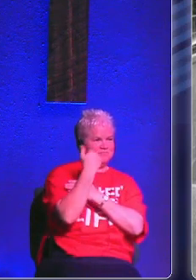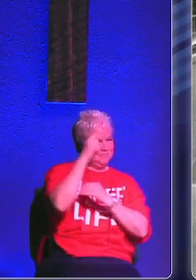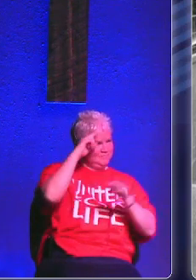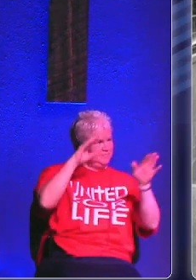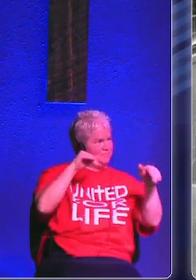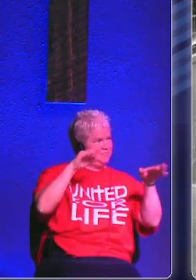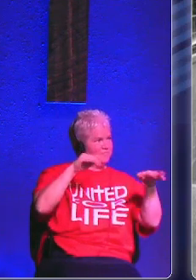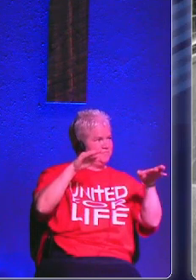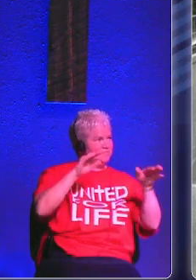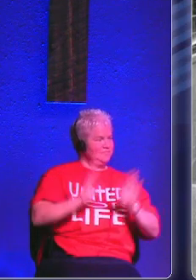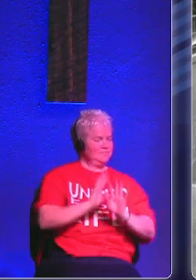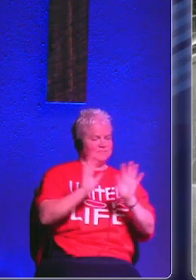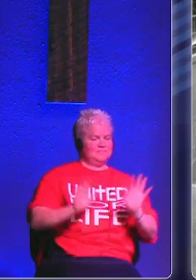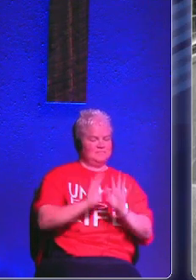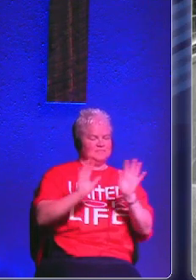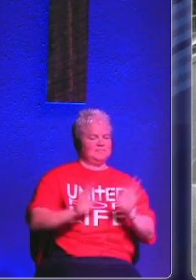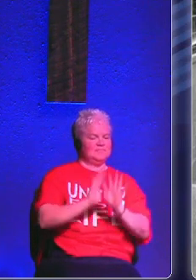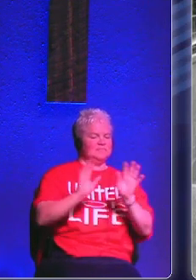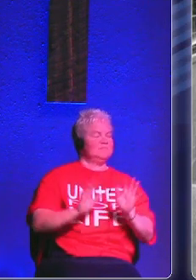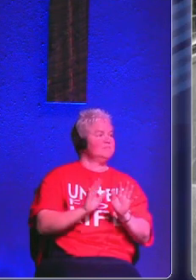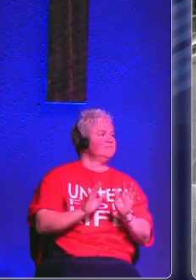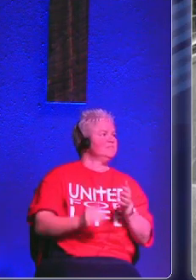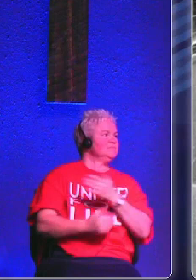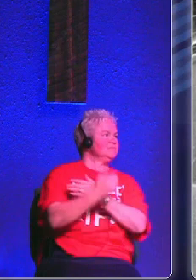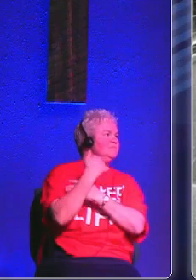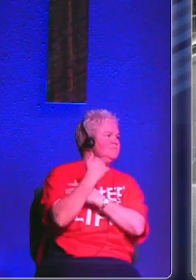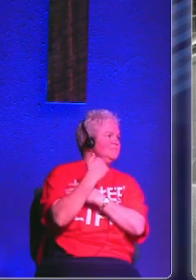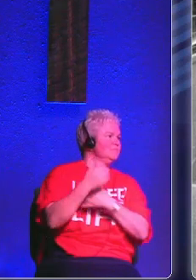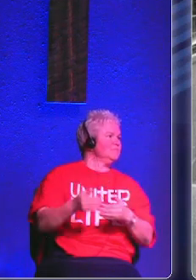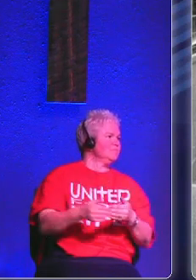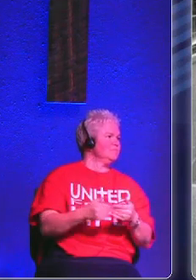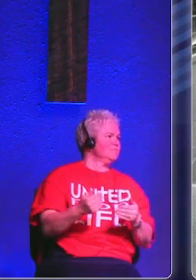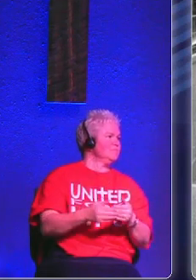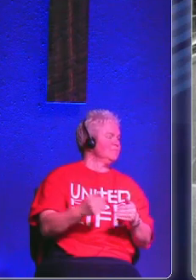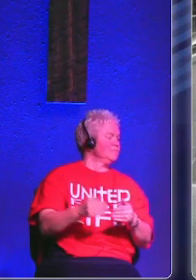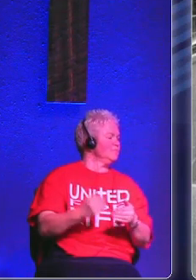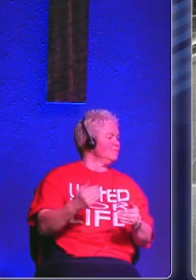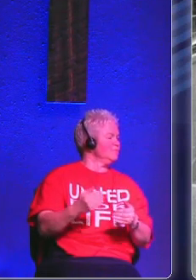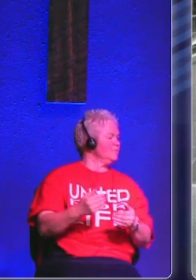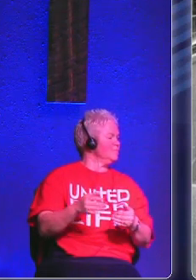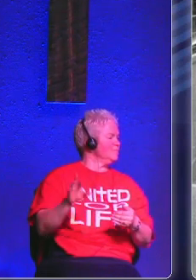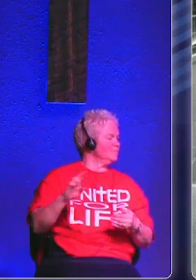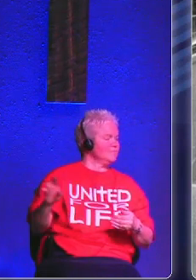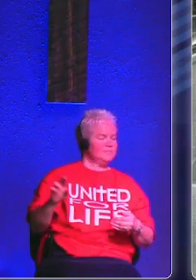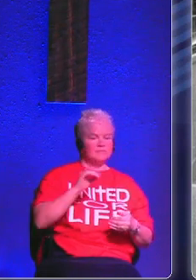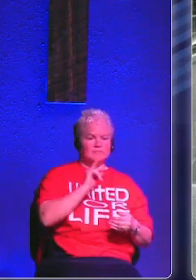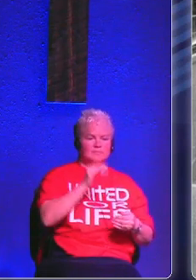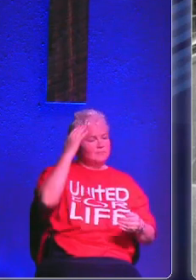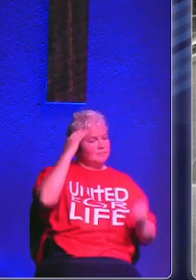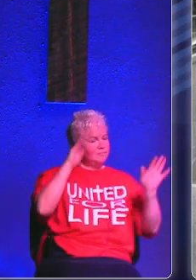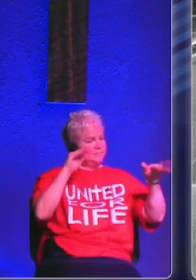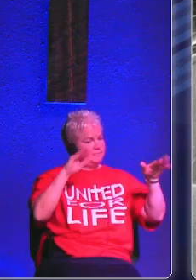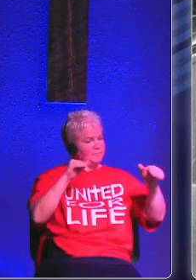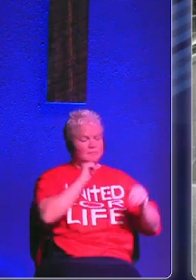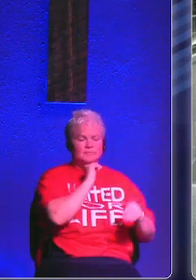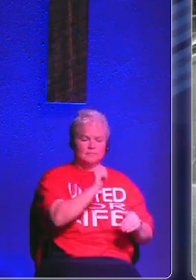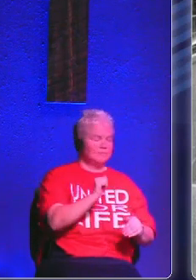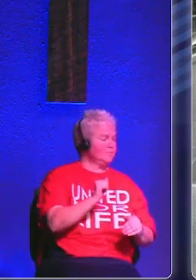See, I hope Sunday mornings here aren't described as easy, right? I hope they're